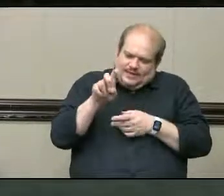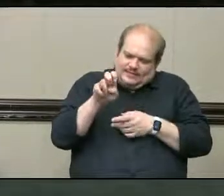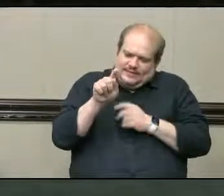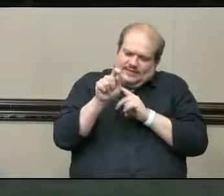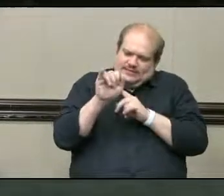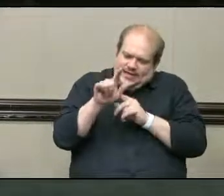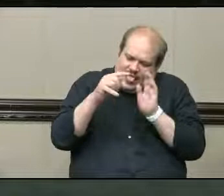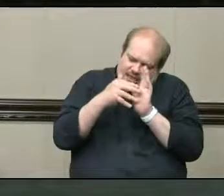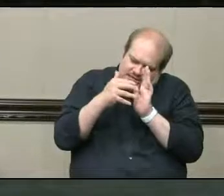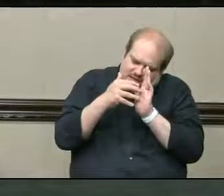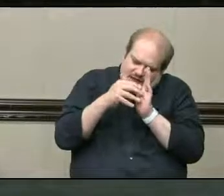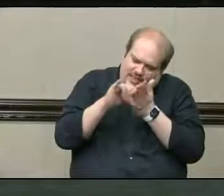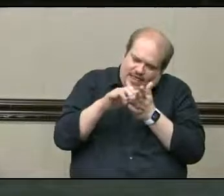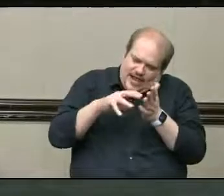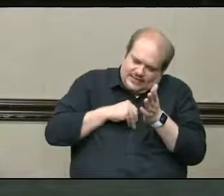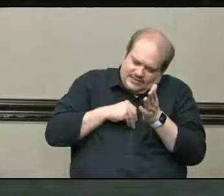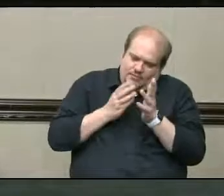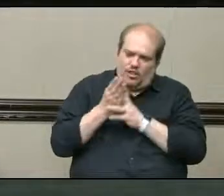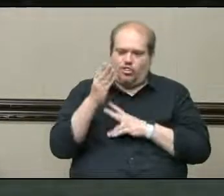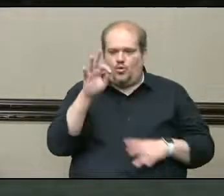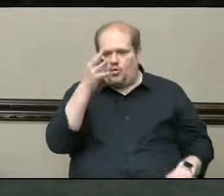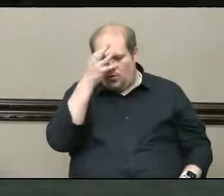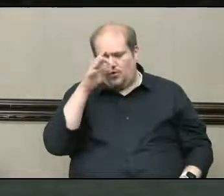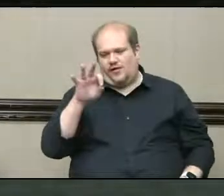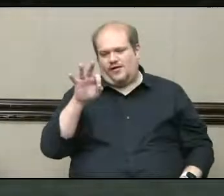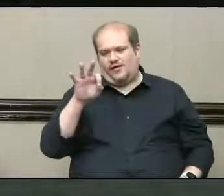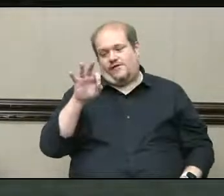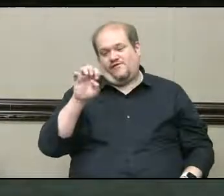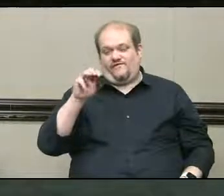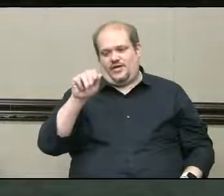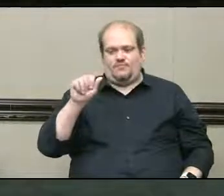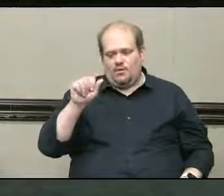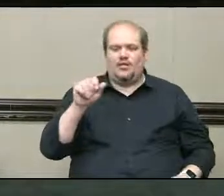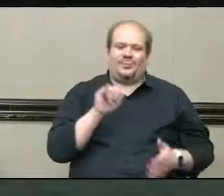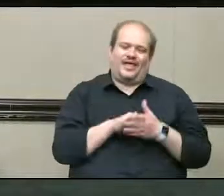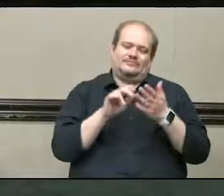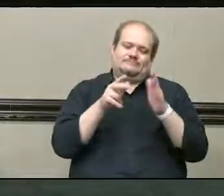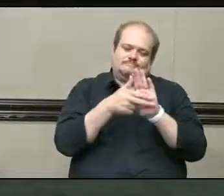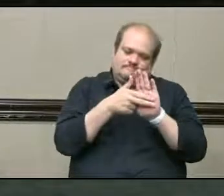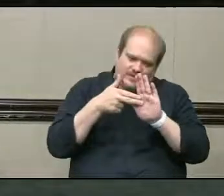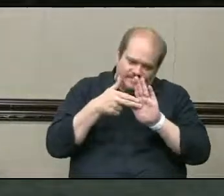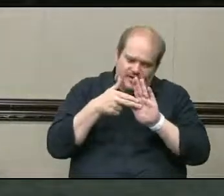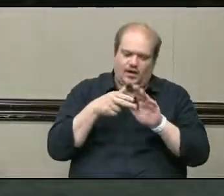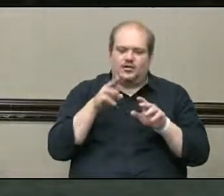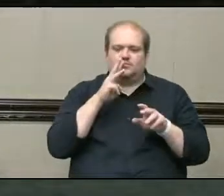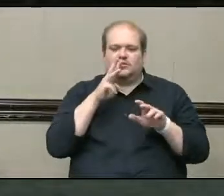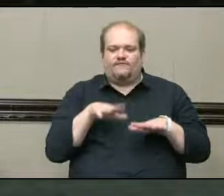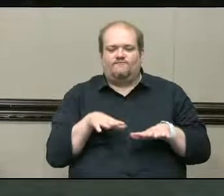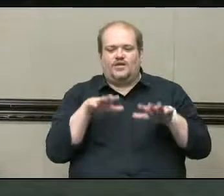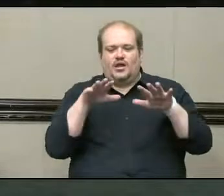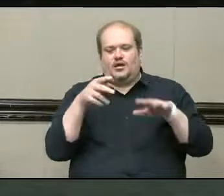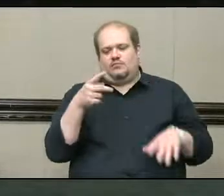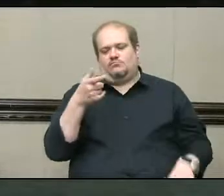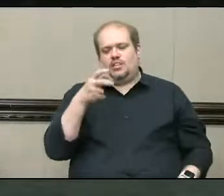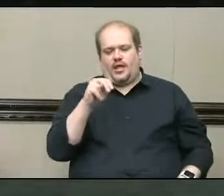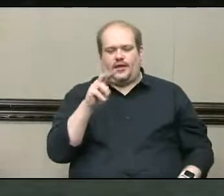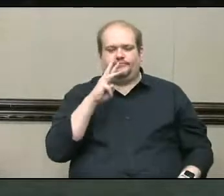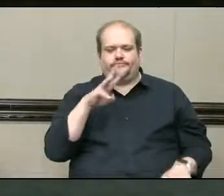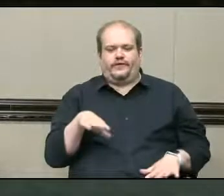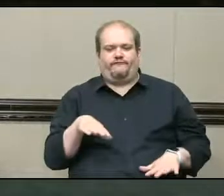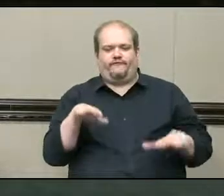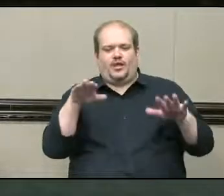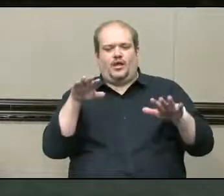accepted by FEMA are defined in our program as being in a floodplain / floodway.